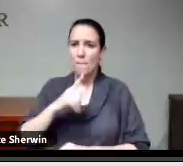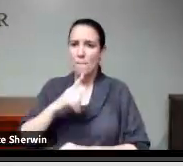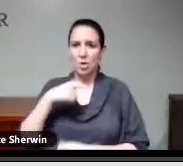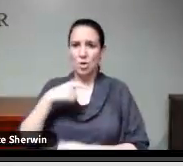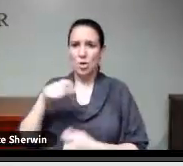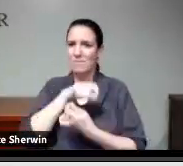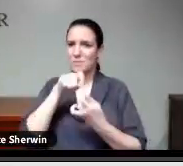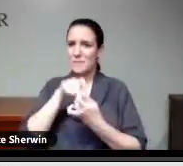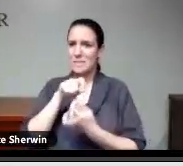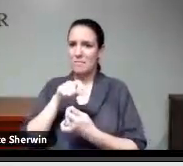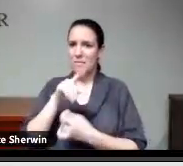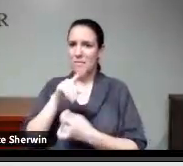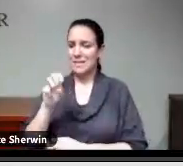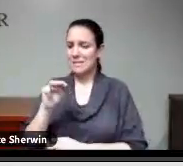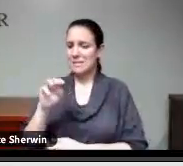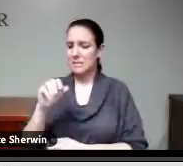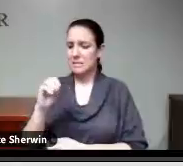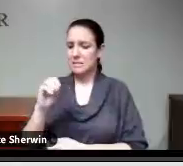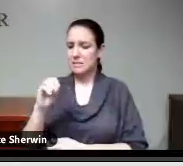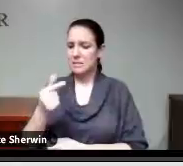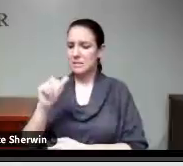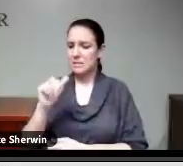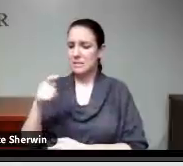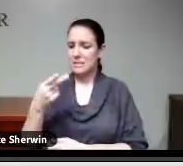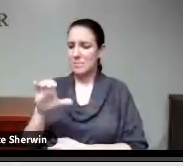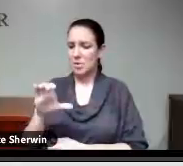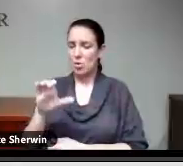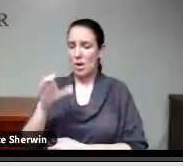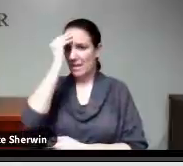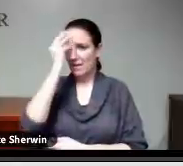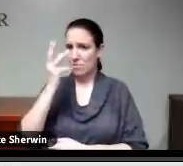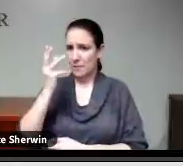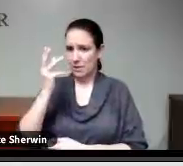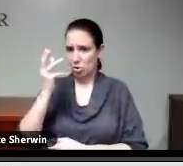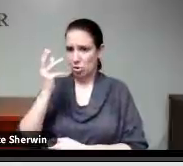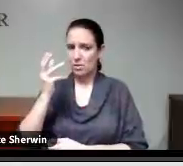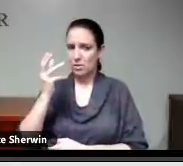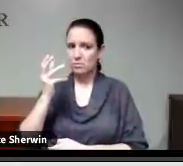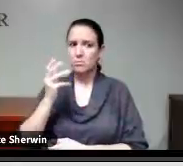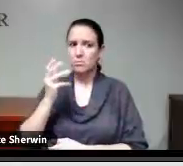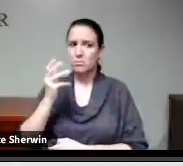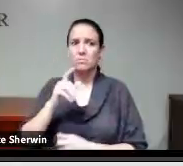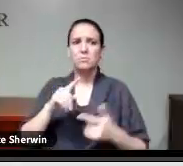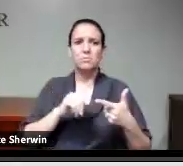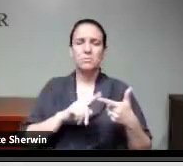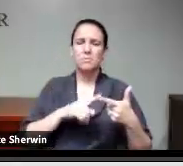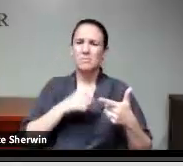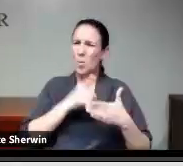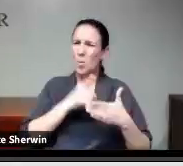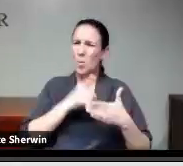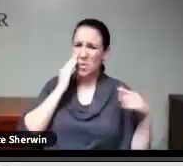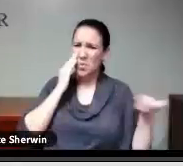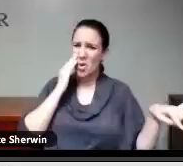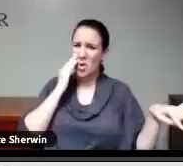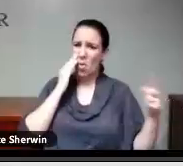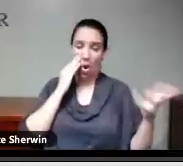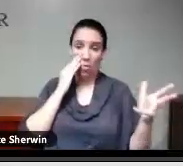information about the secondary users. What do you know about these people, right? What do you know